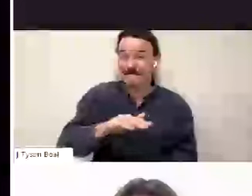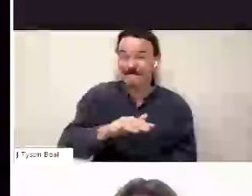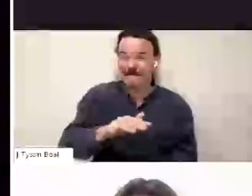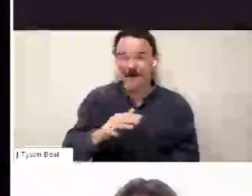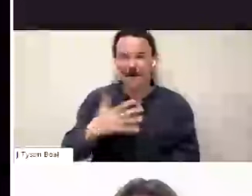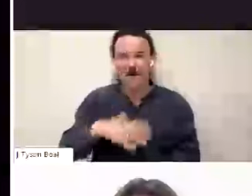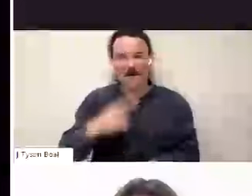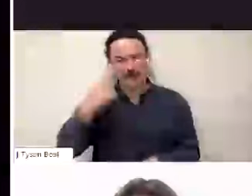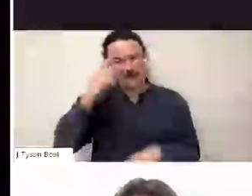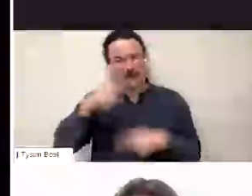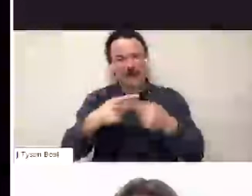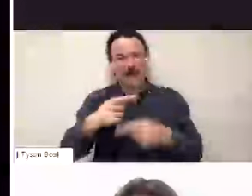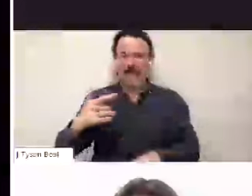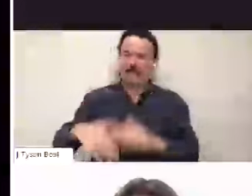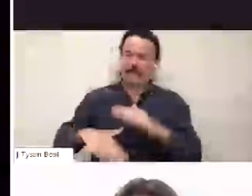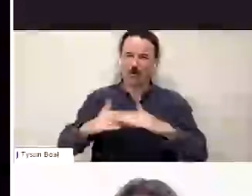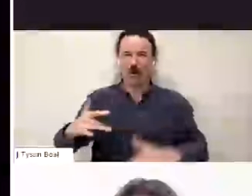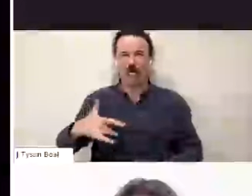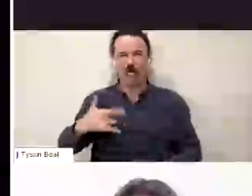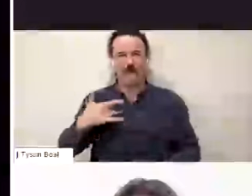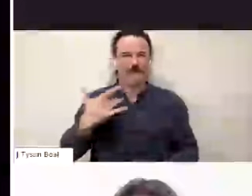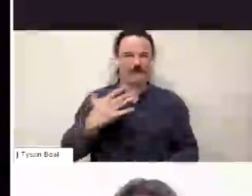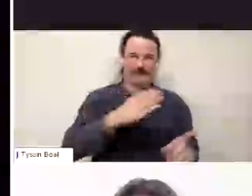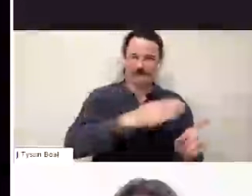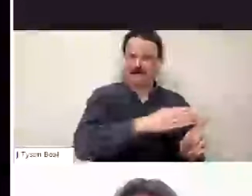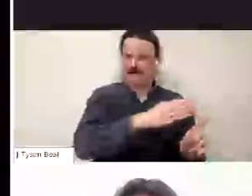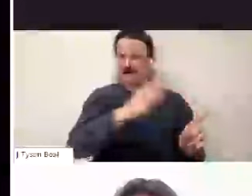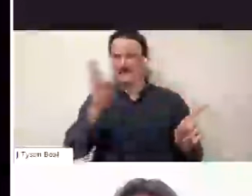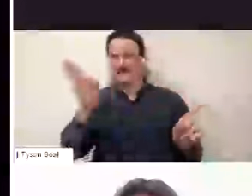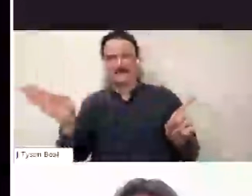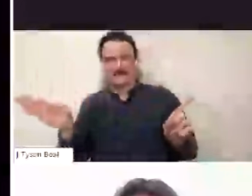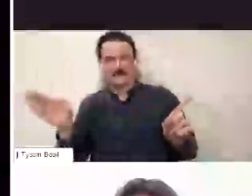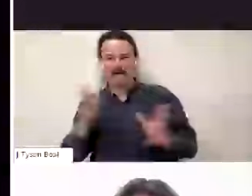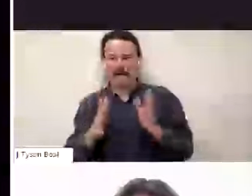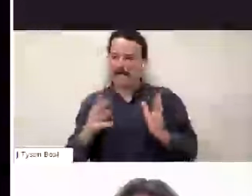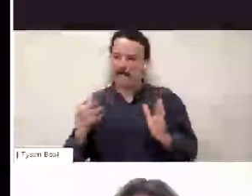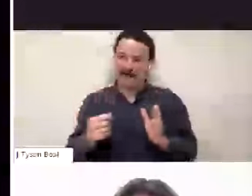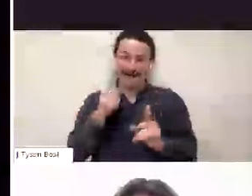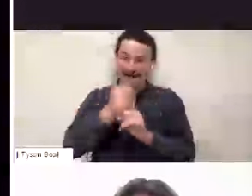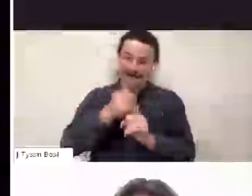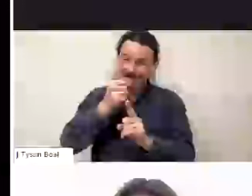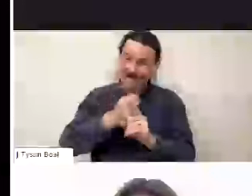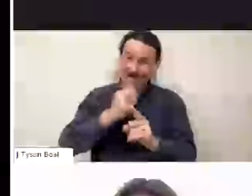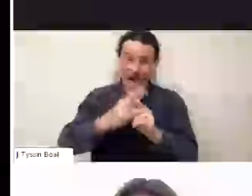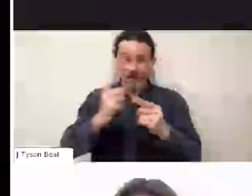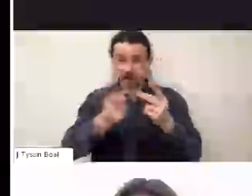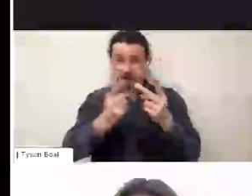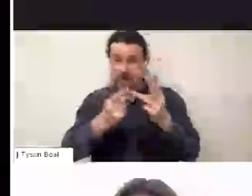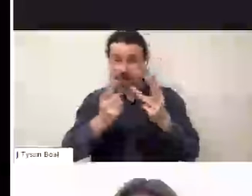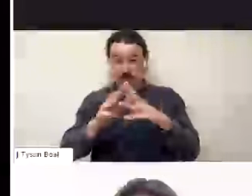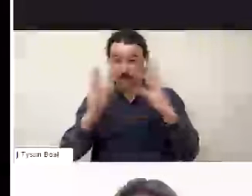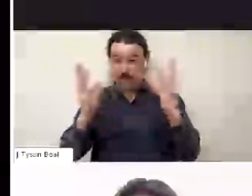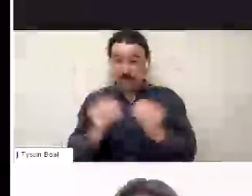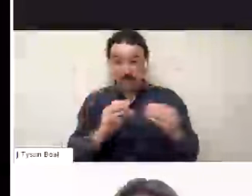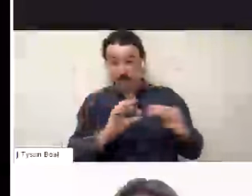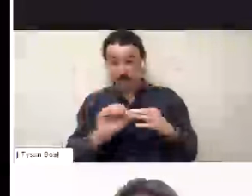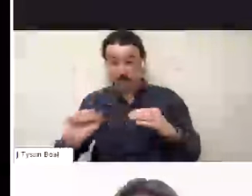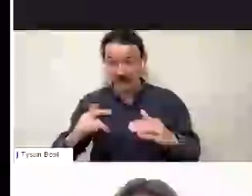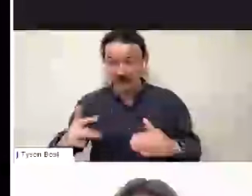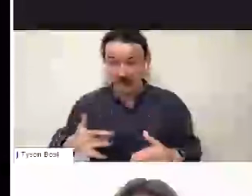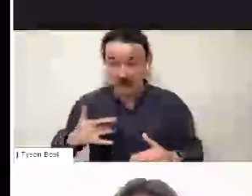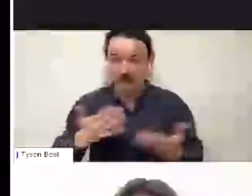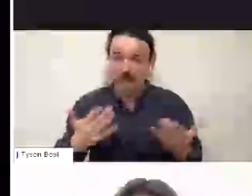So every element of their life we have to advocate for. So we have policy focus in the area of health and